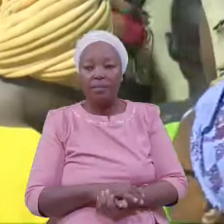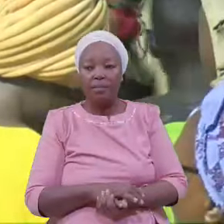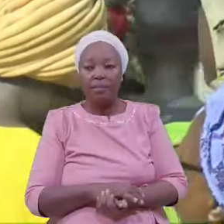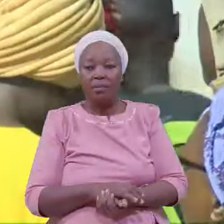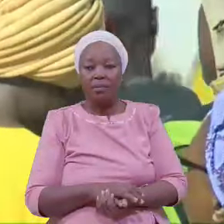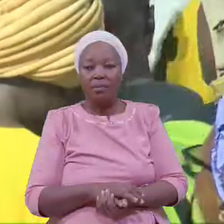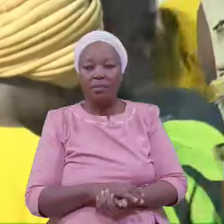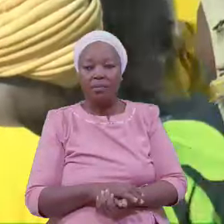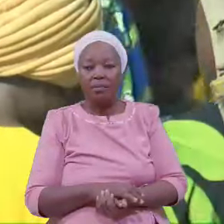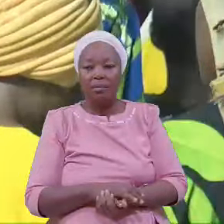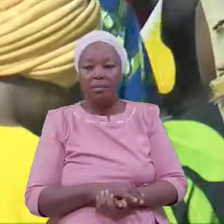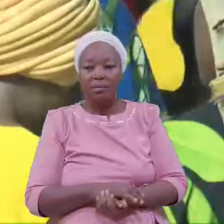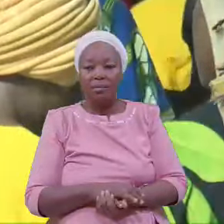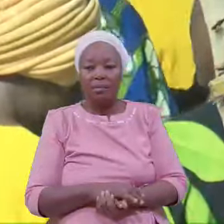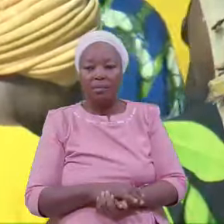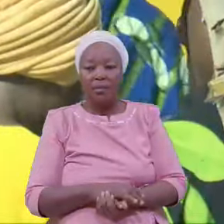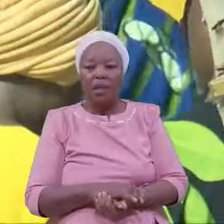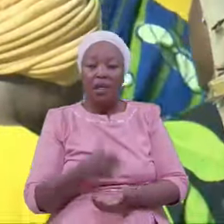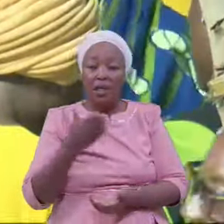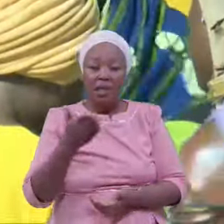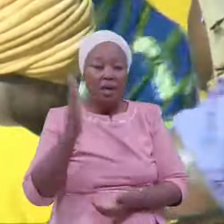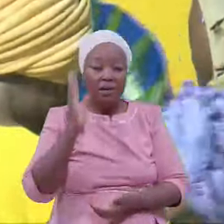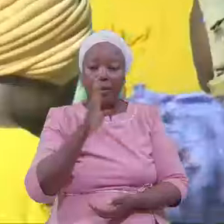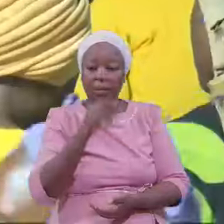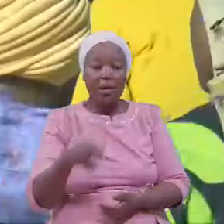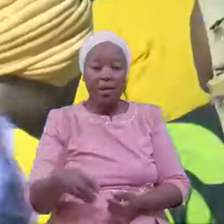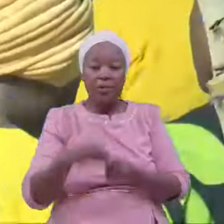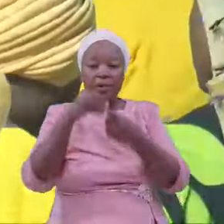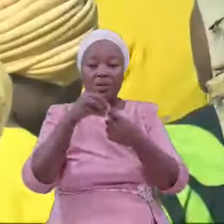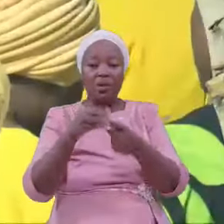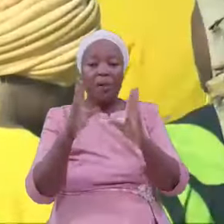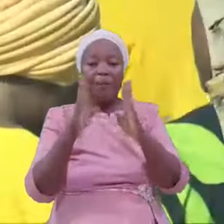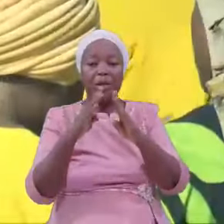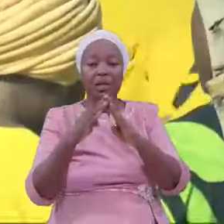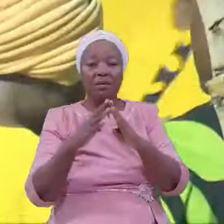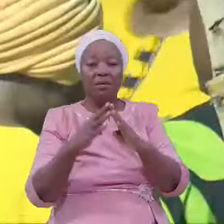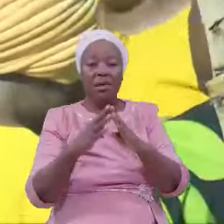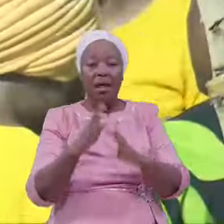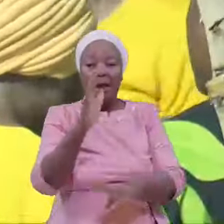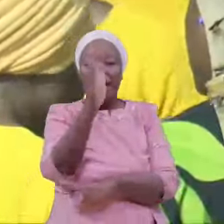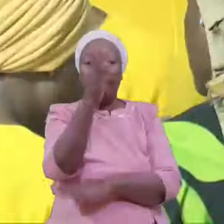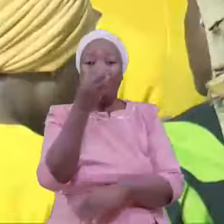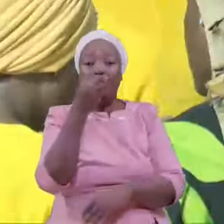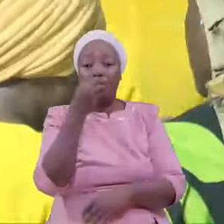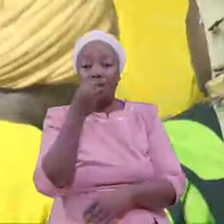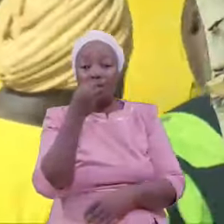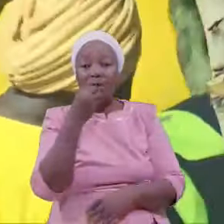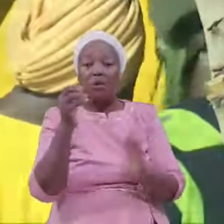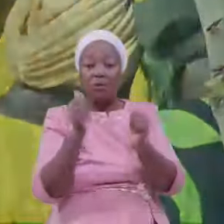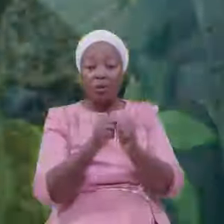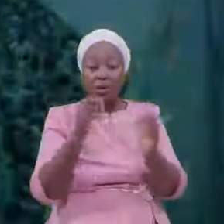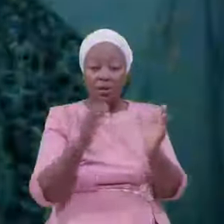a special meeting, lunch hour with Jesus, for those who are in the Alpha location